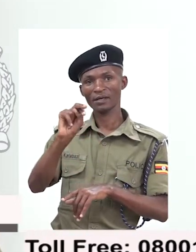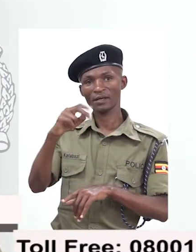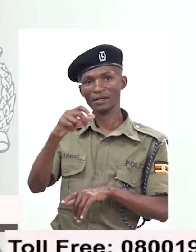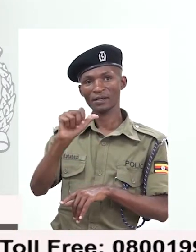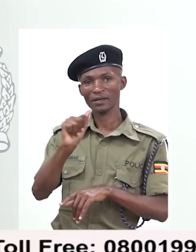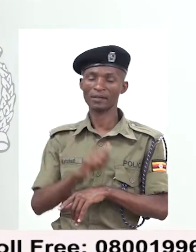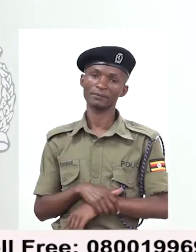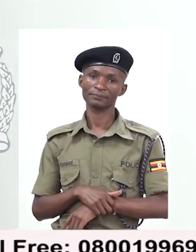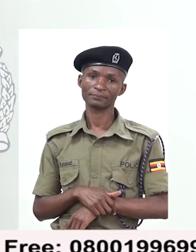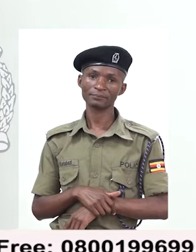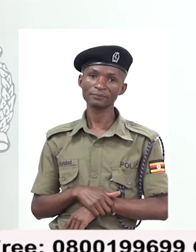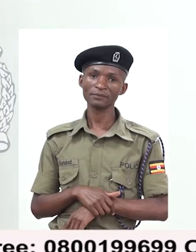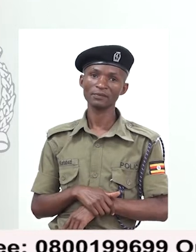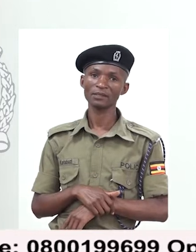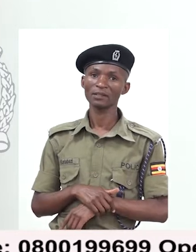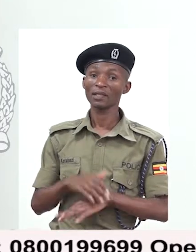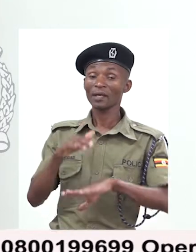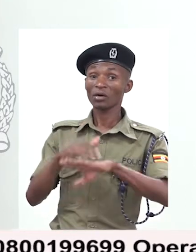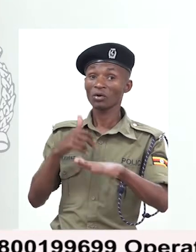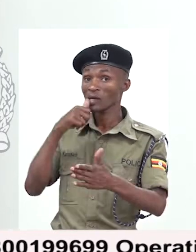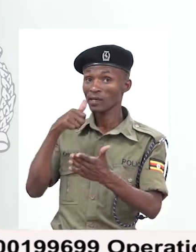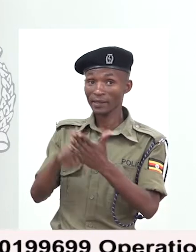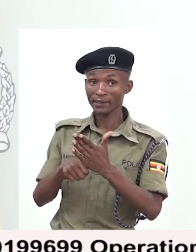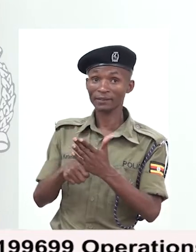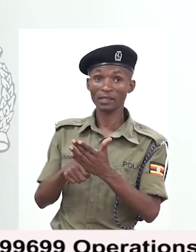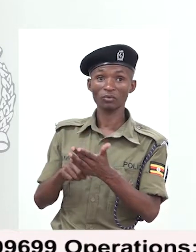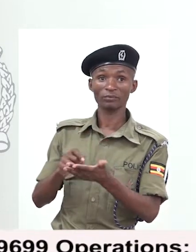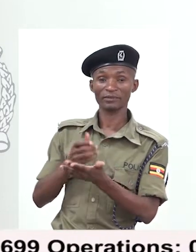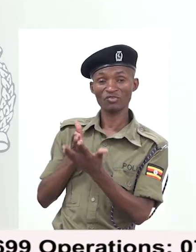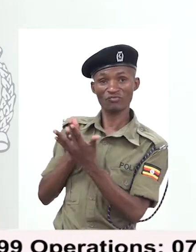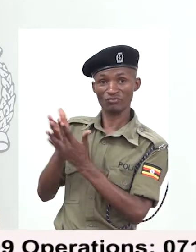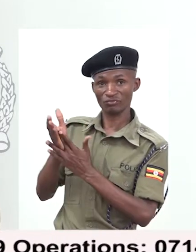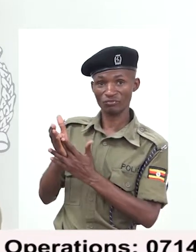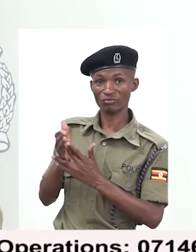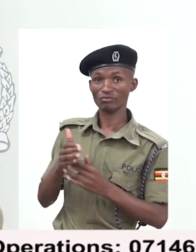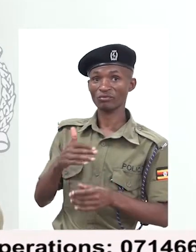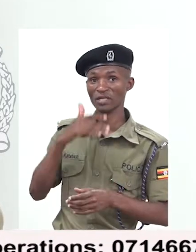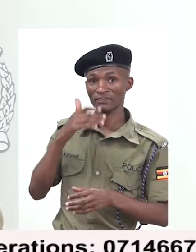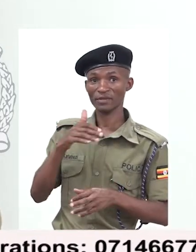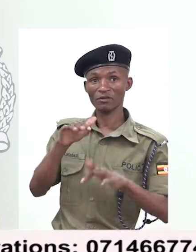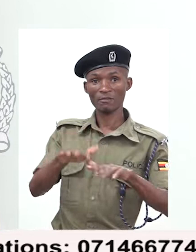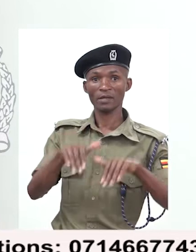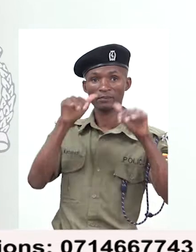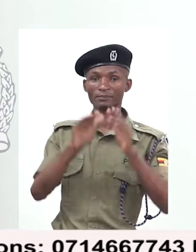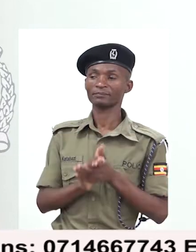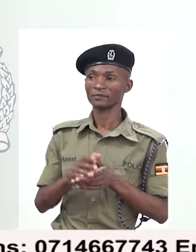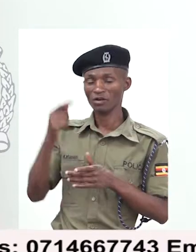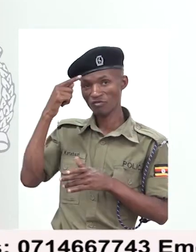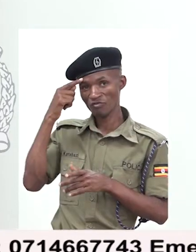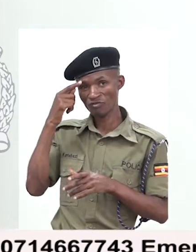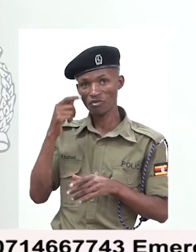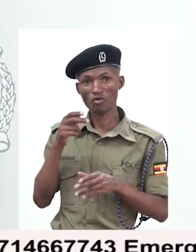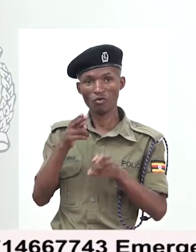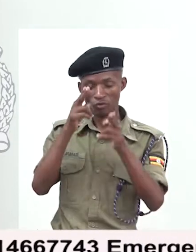The summons were sent through the office of the Right Honourable Speaker of Parliament. For the Honourable Member of Parliament for